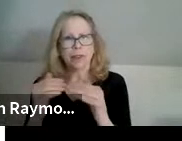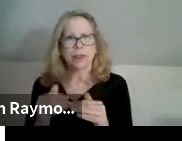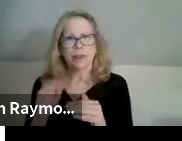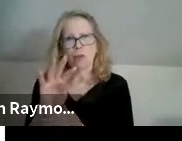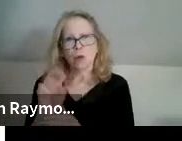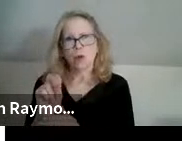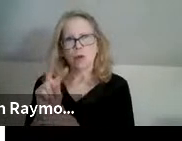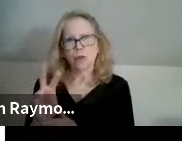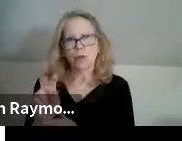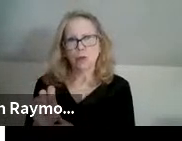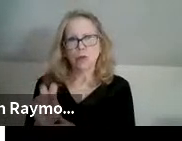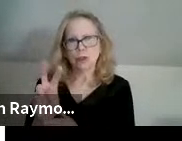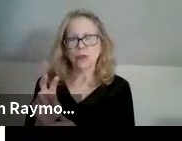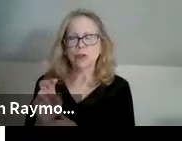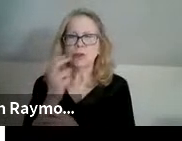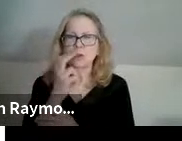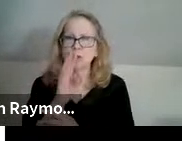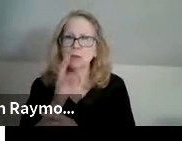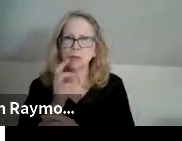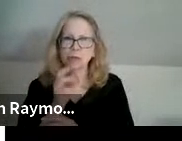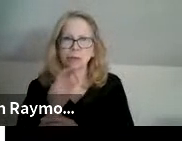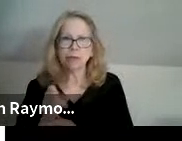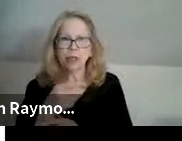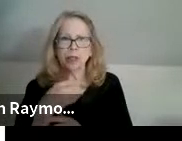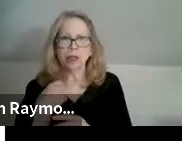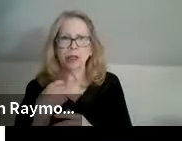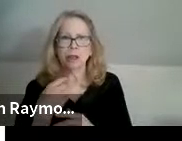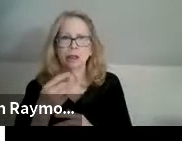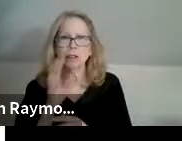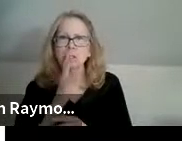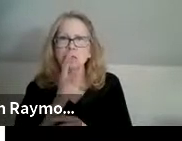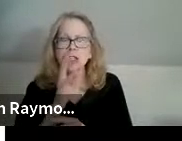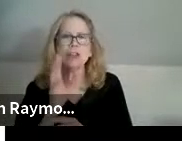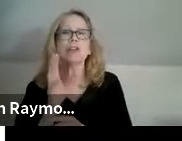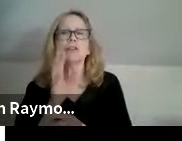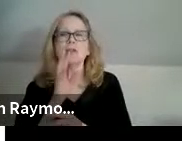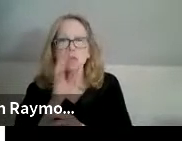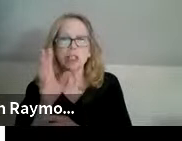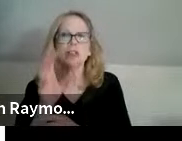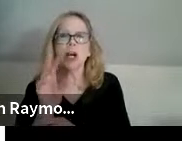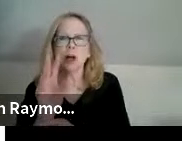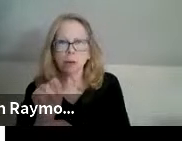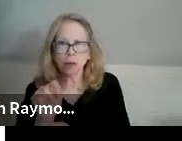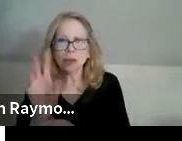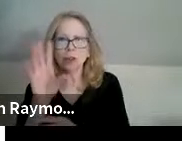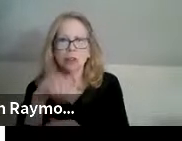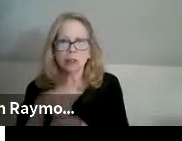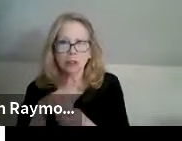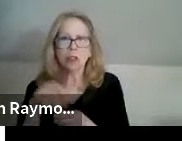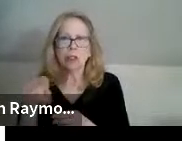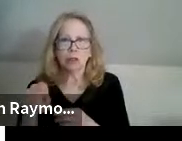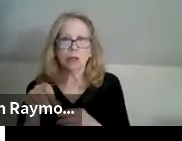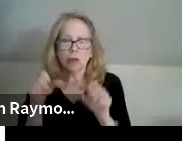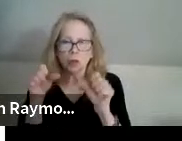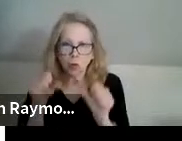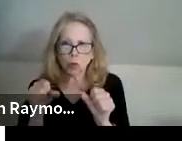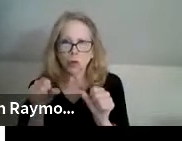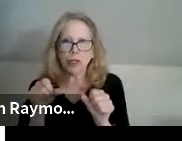I do want to mention at my start here that the speech output enabled requirement includes 6 significant